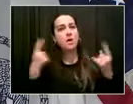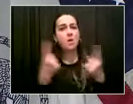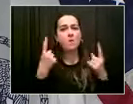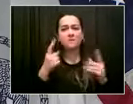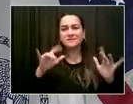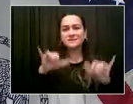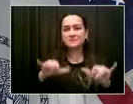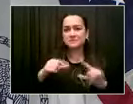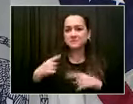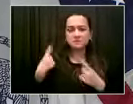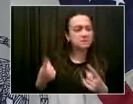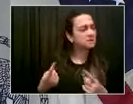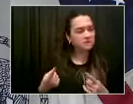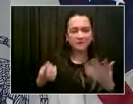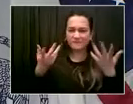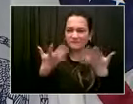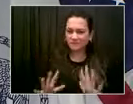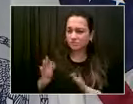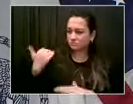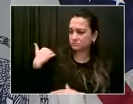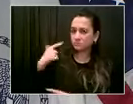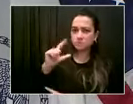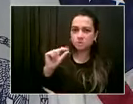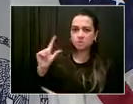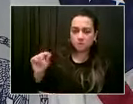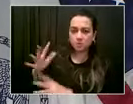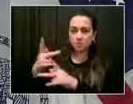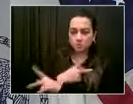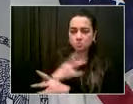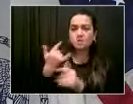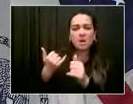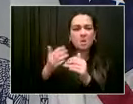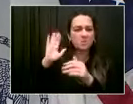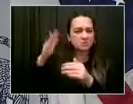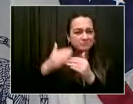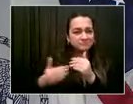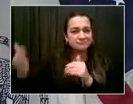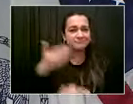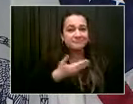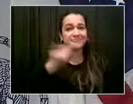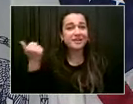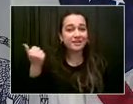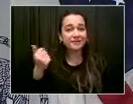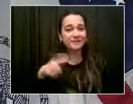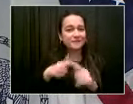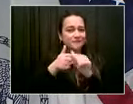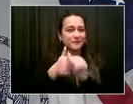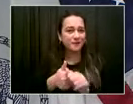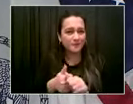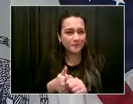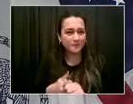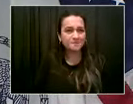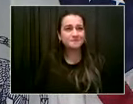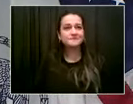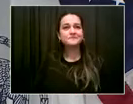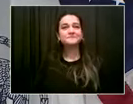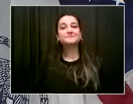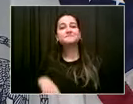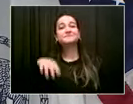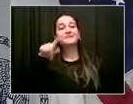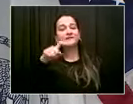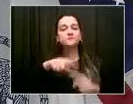schools, ask your questions, get the information you need. But it's just time for everyone to come back. So plenty of lead